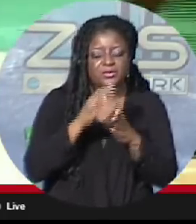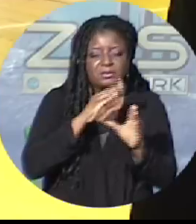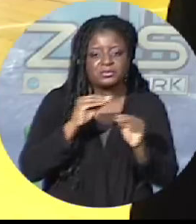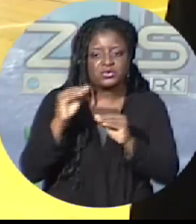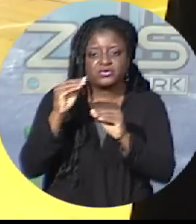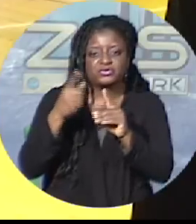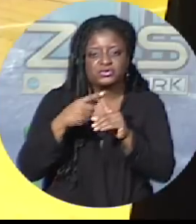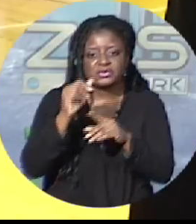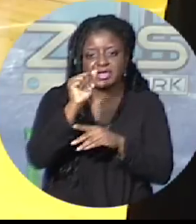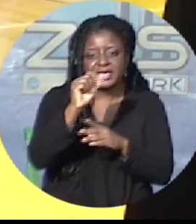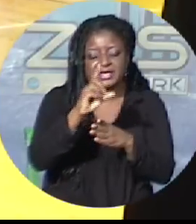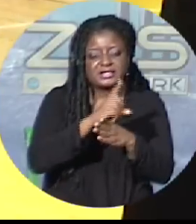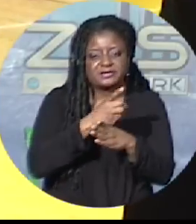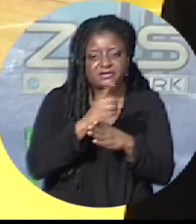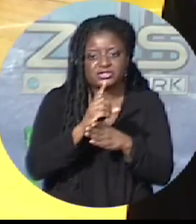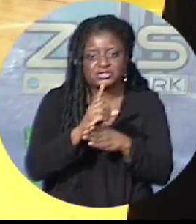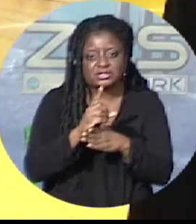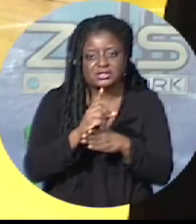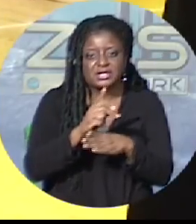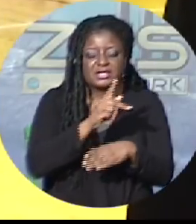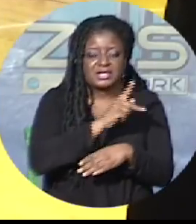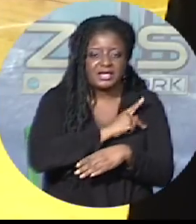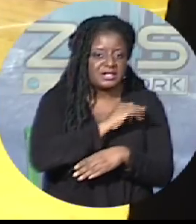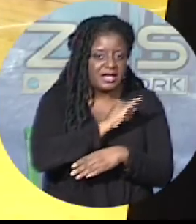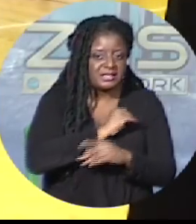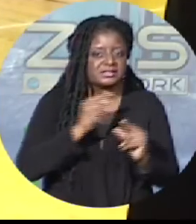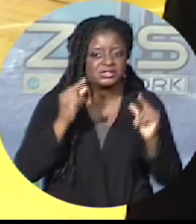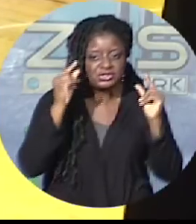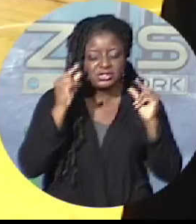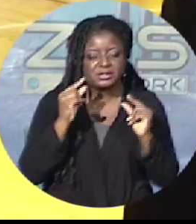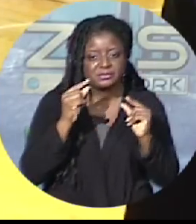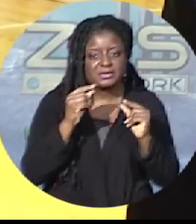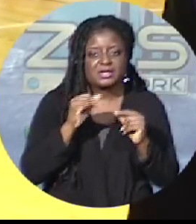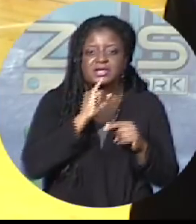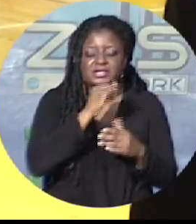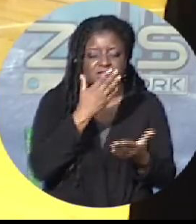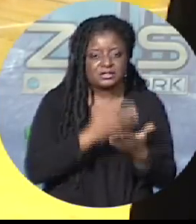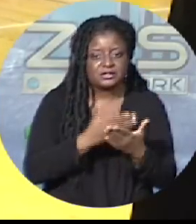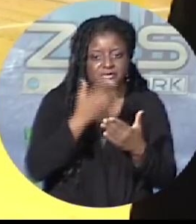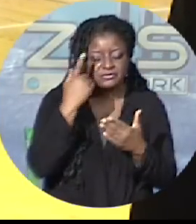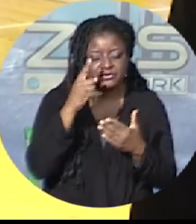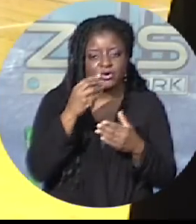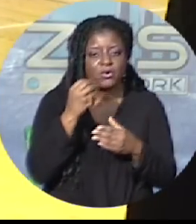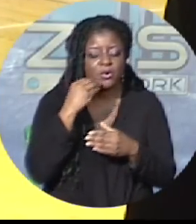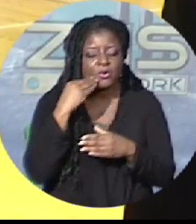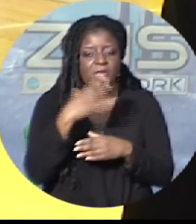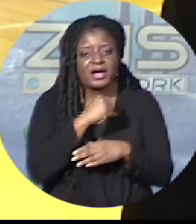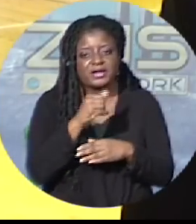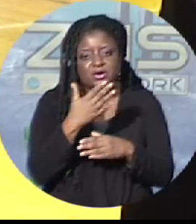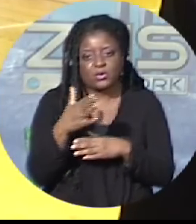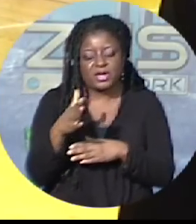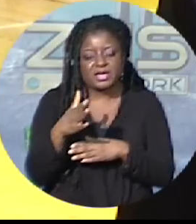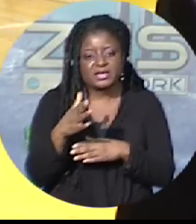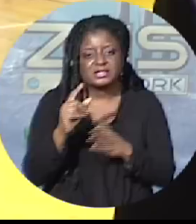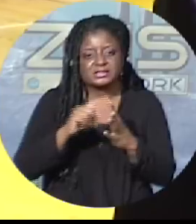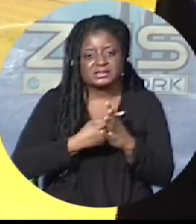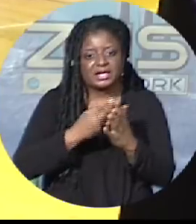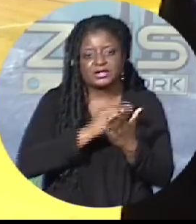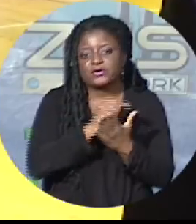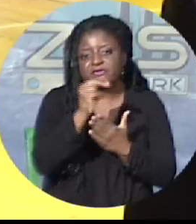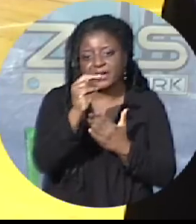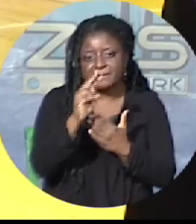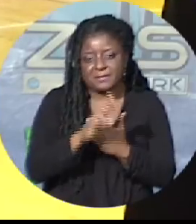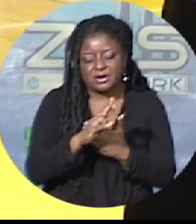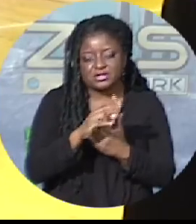division. And Kendall Isaac, with its new upgrade, it's ideal now for home and away. That's going to take effect November 2017.